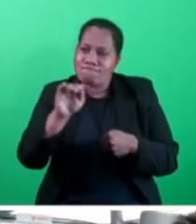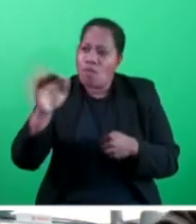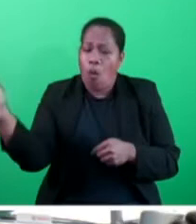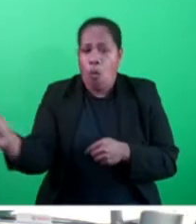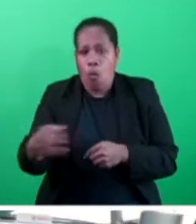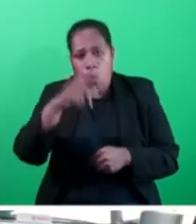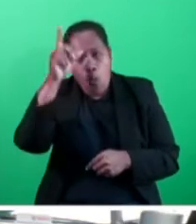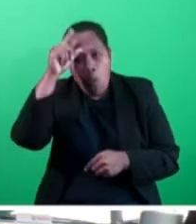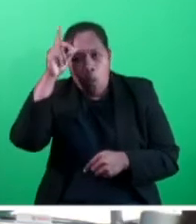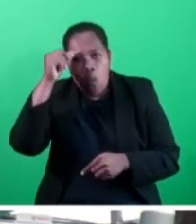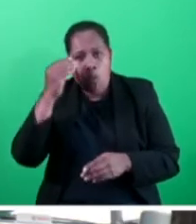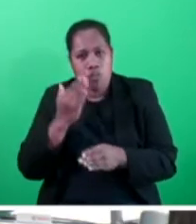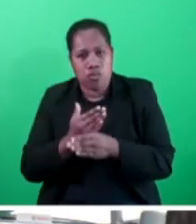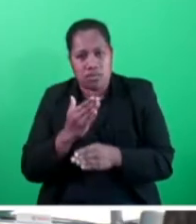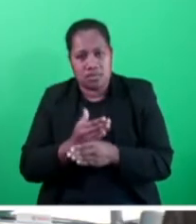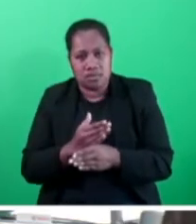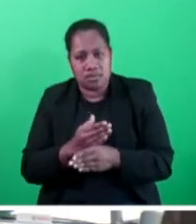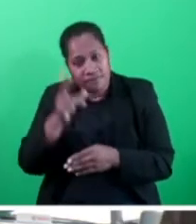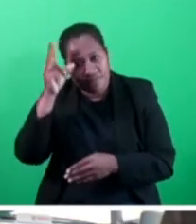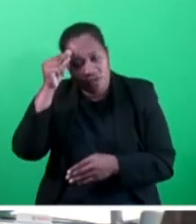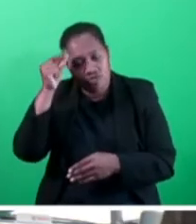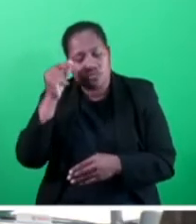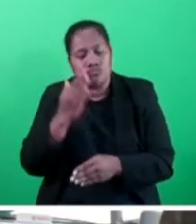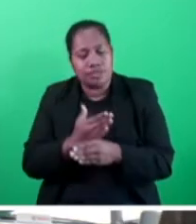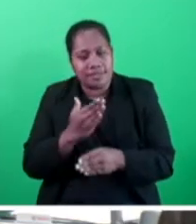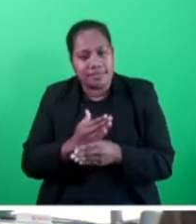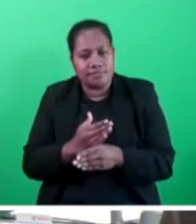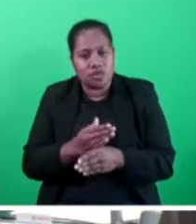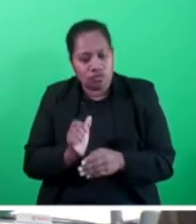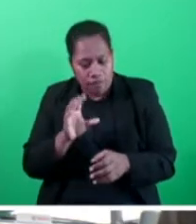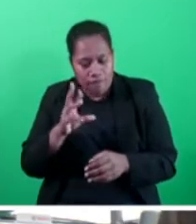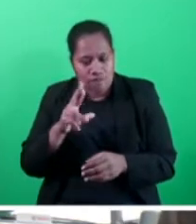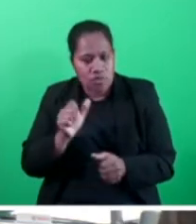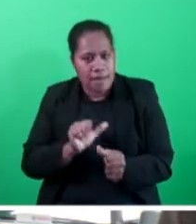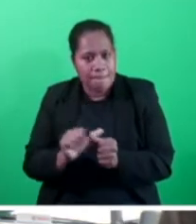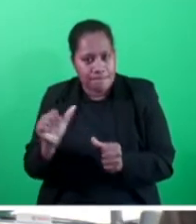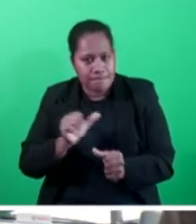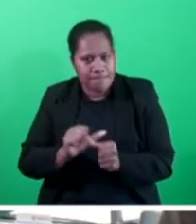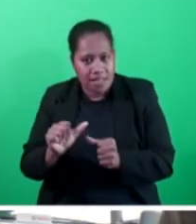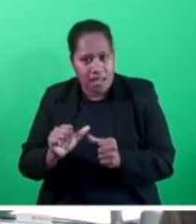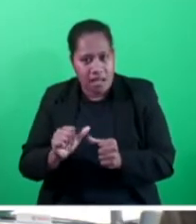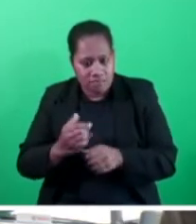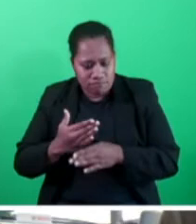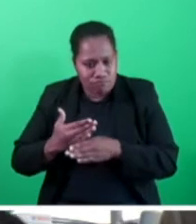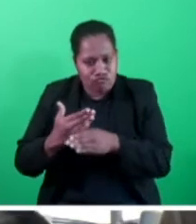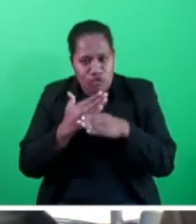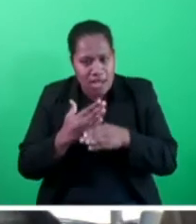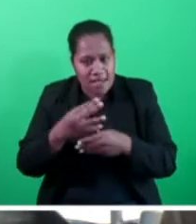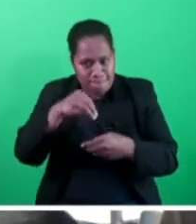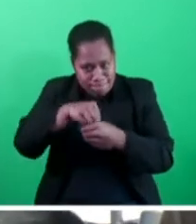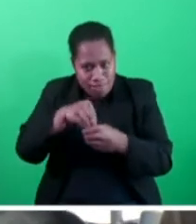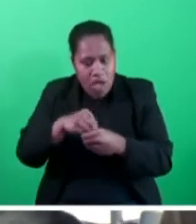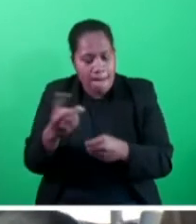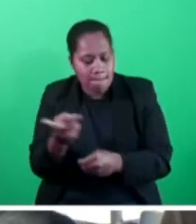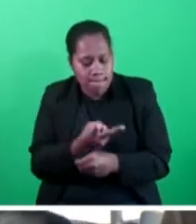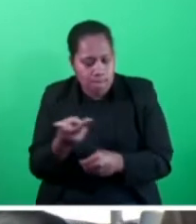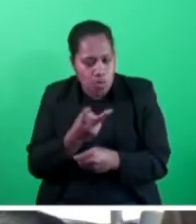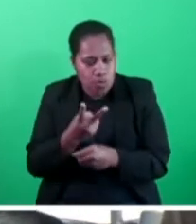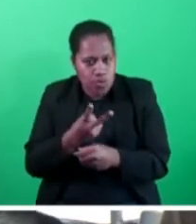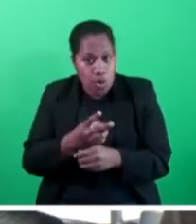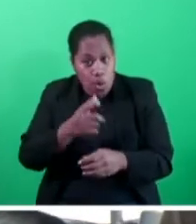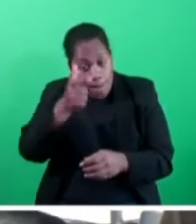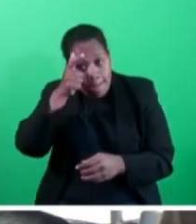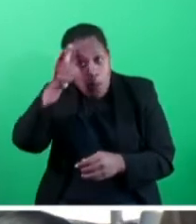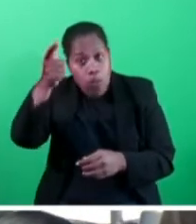search for better wages conditions and better employment relations to both employers and the workers. This will ensure that